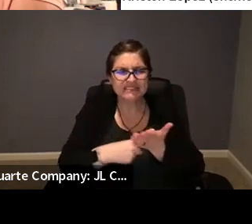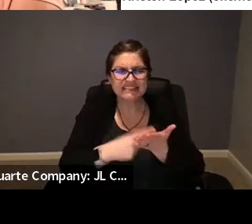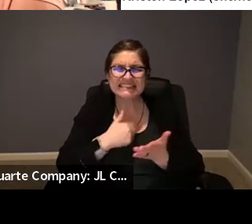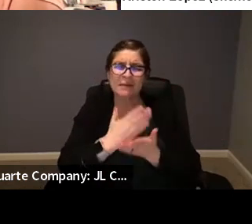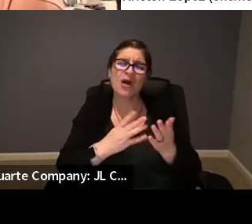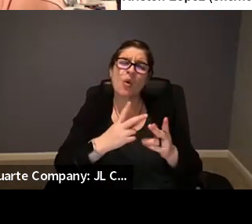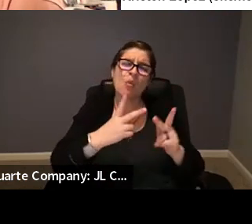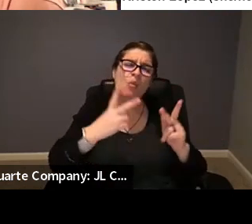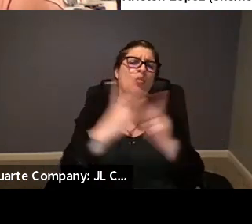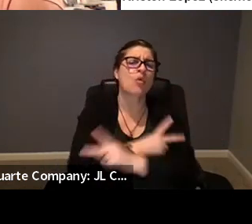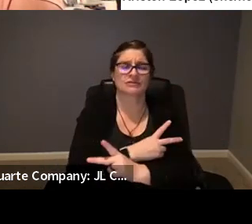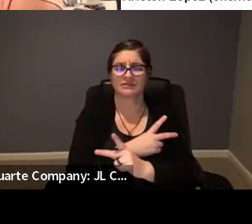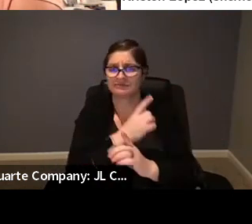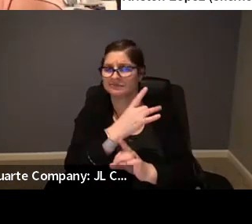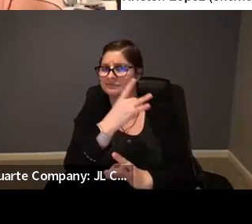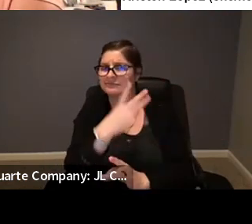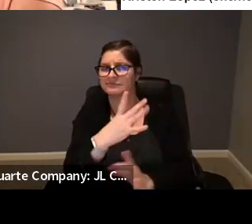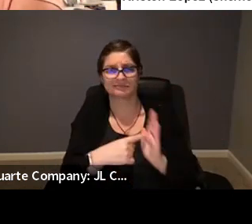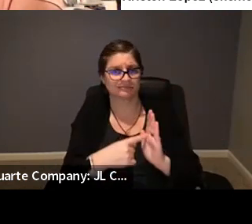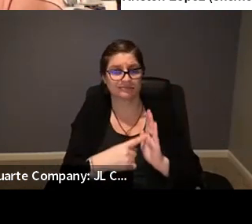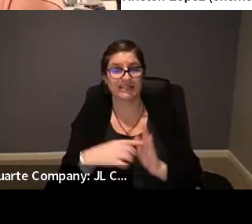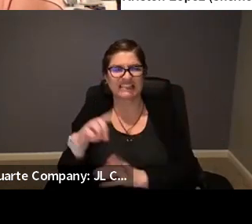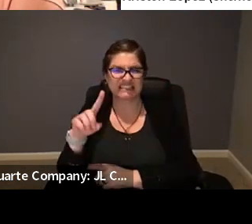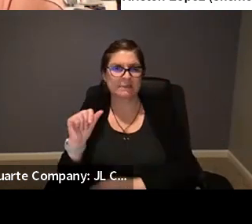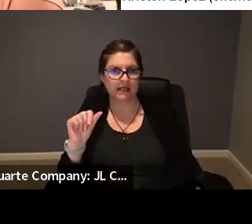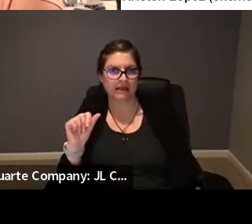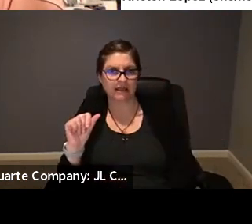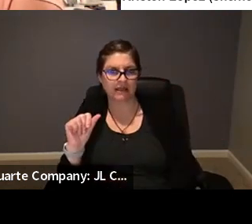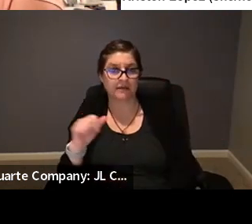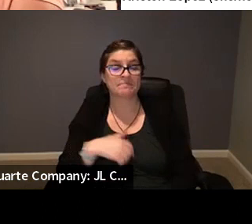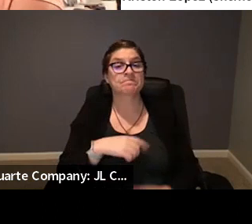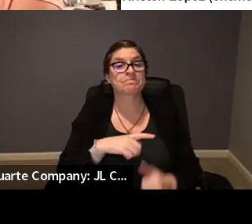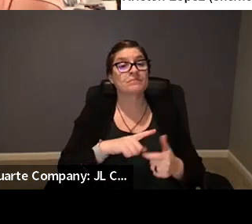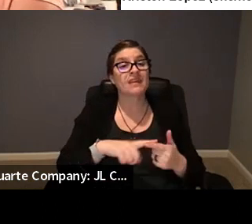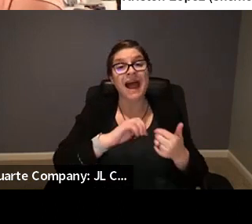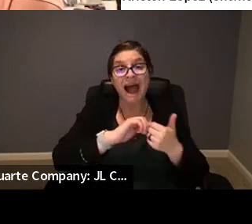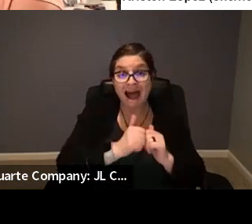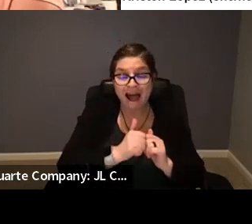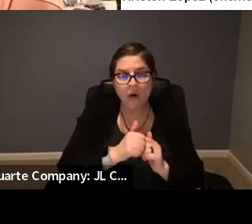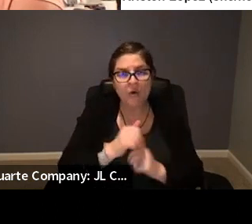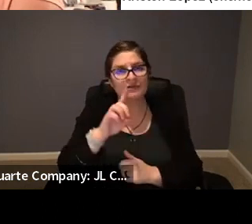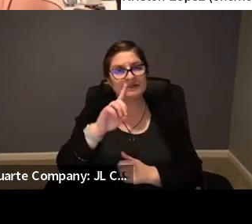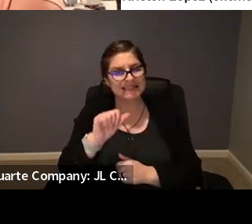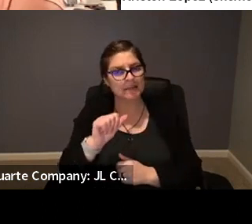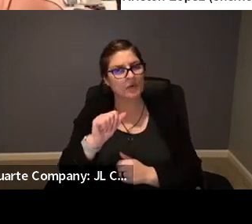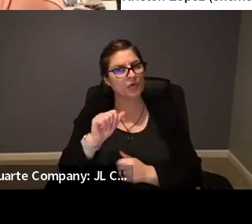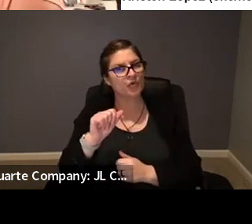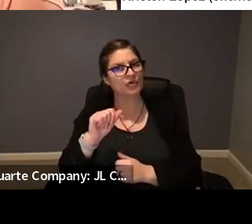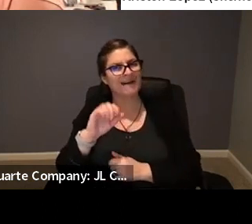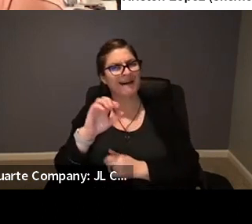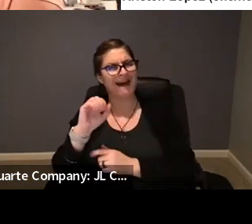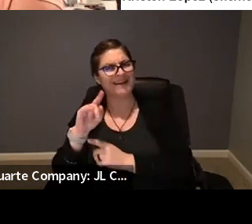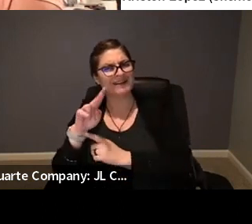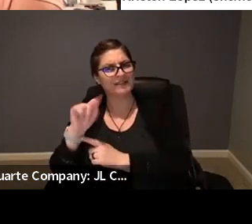worst representations of disability and how, if at all, disabled activists have been able to